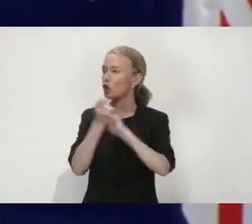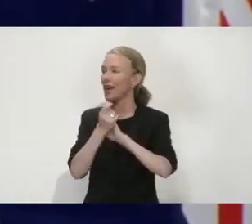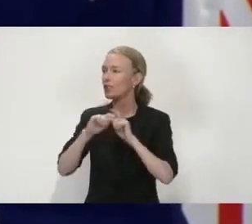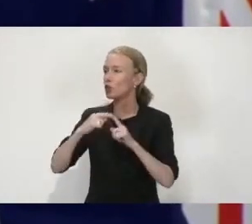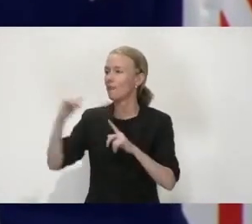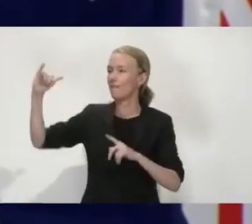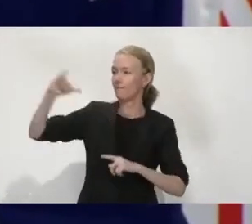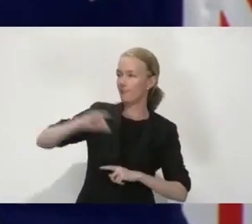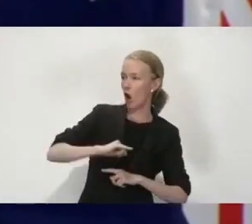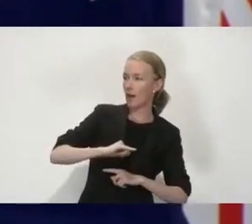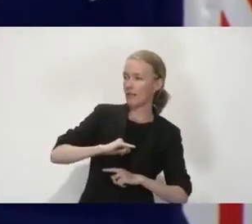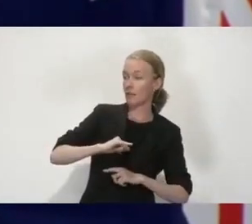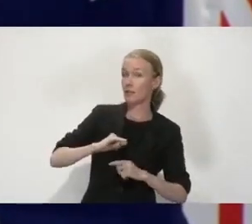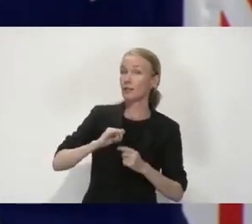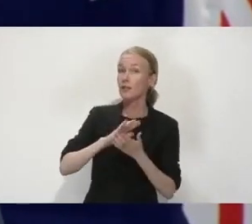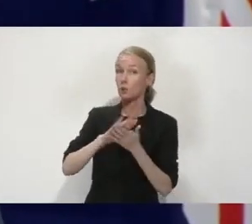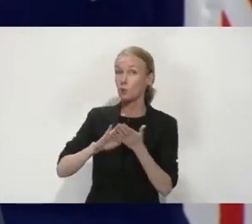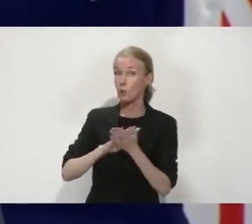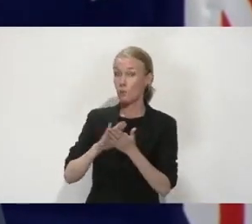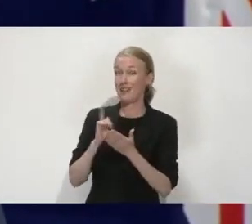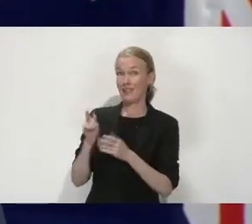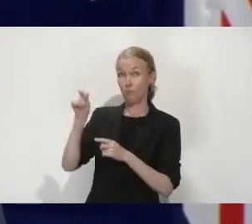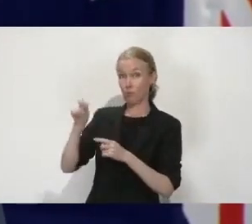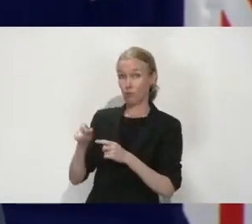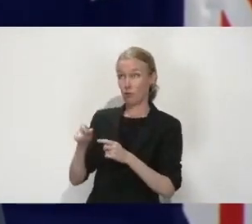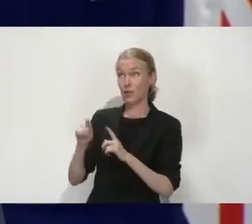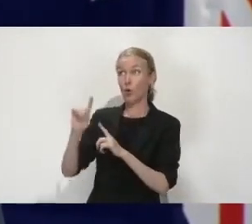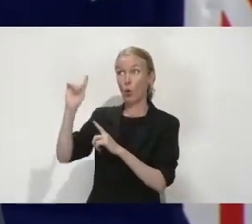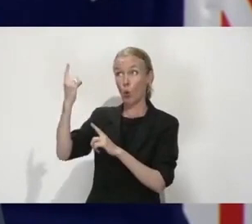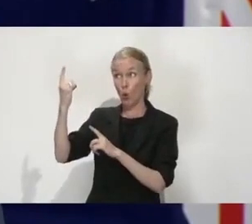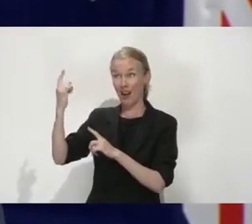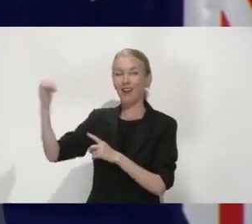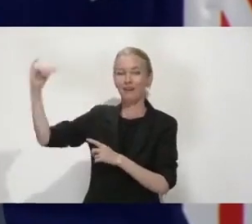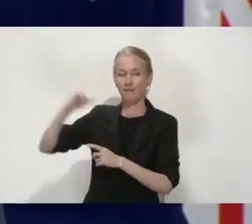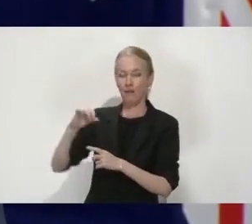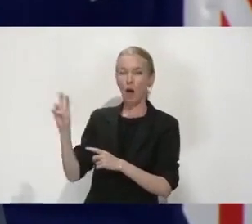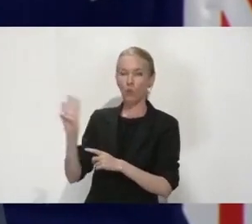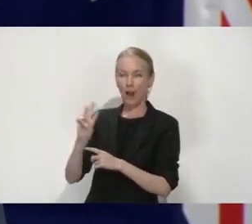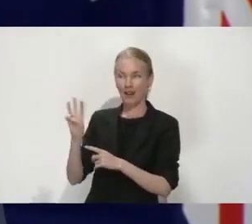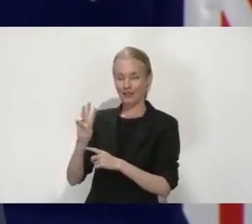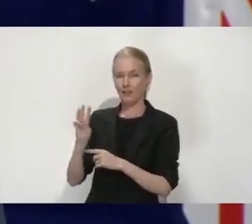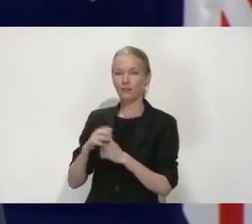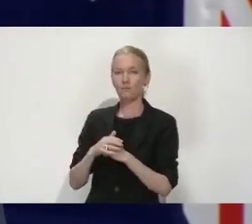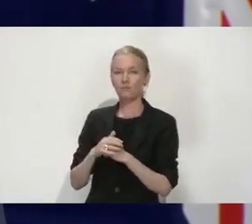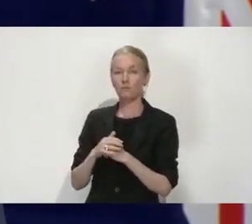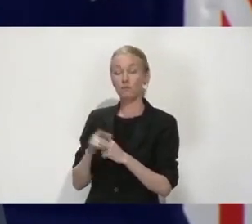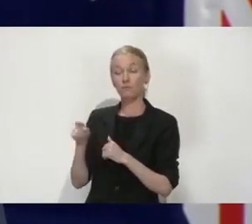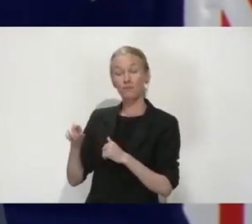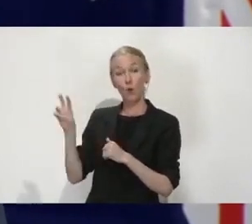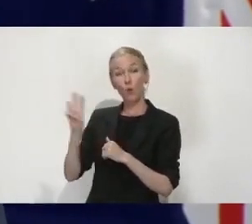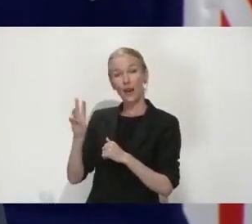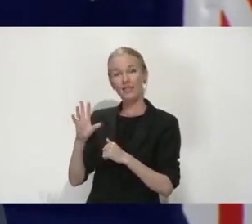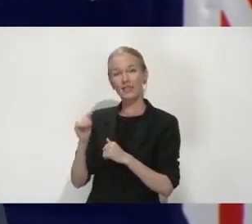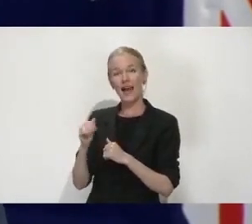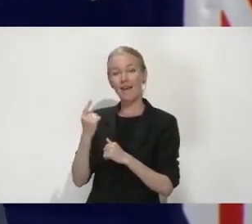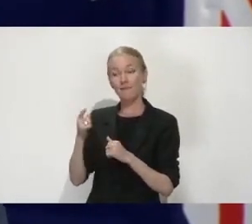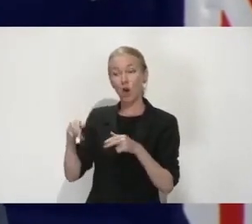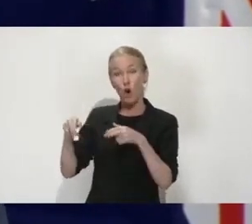from Auckland to Wellington under the rules we have in place. Wellington has a dual facility, which